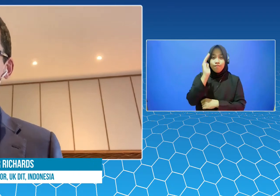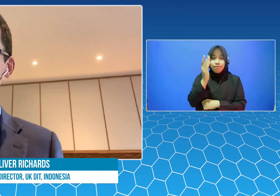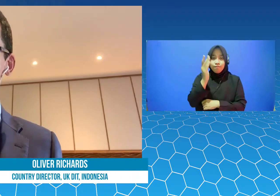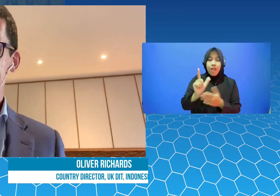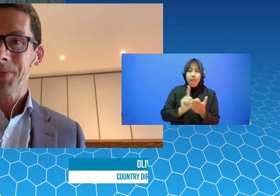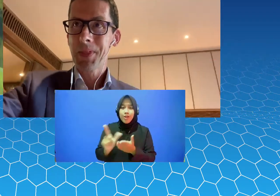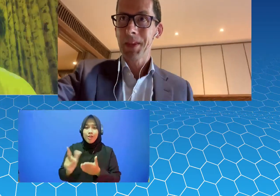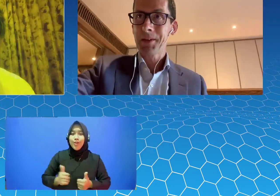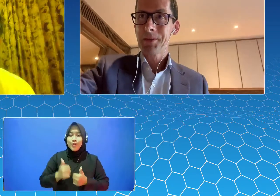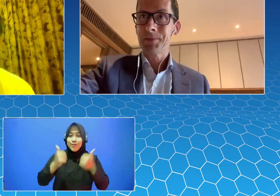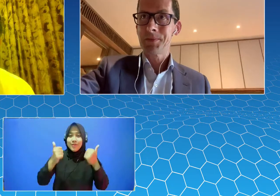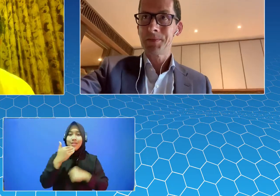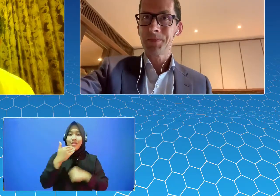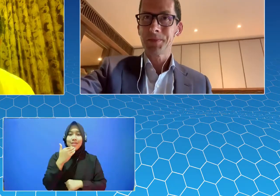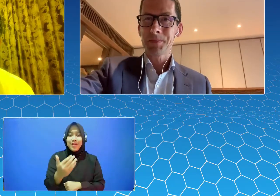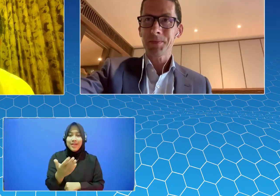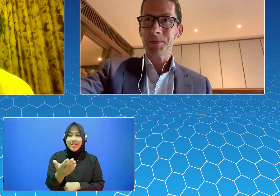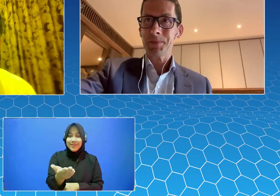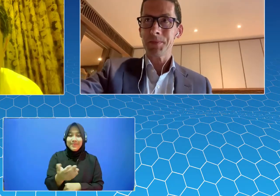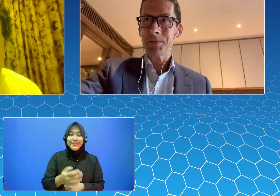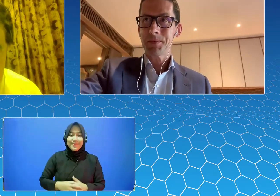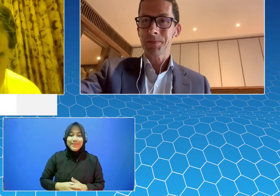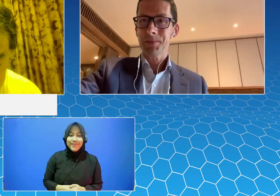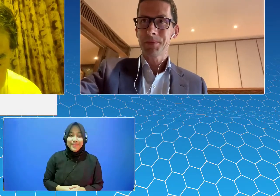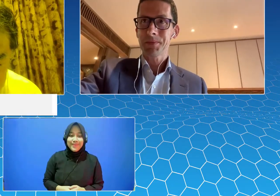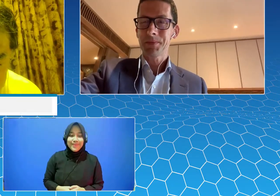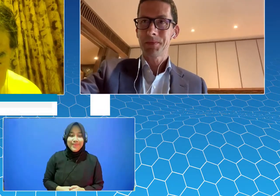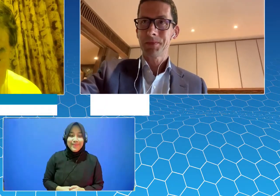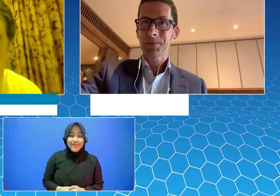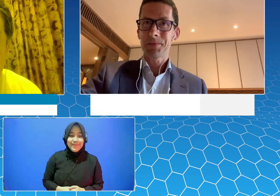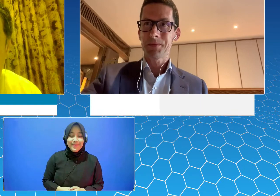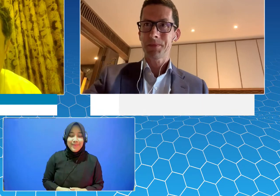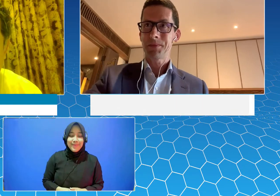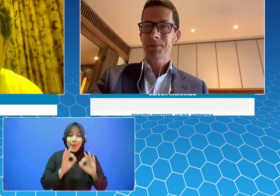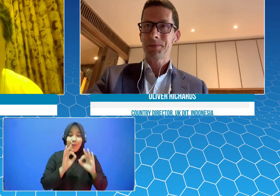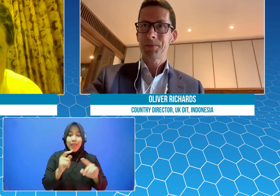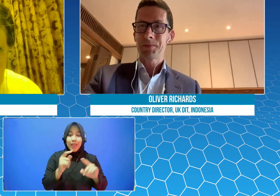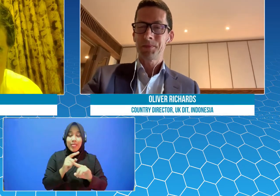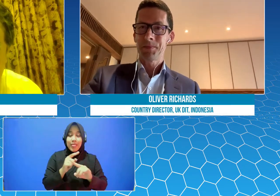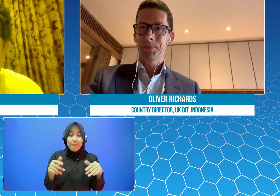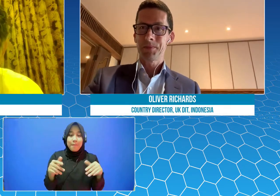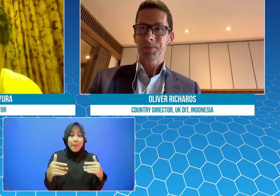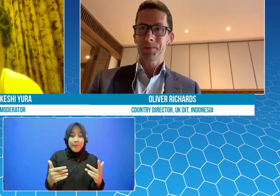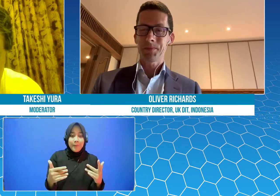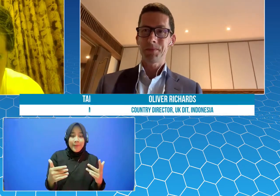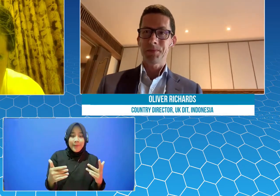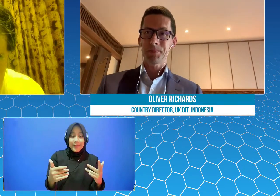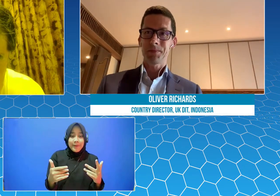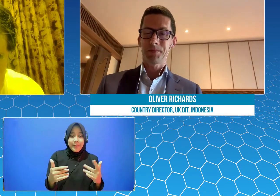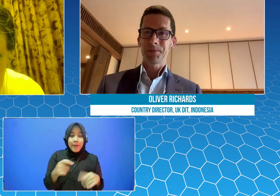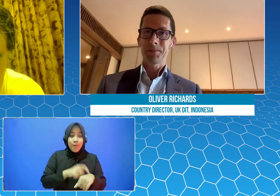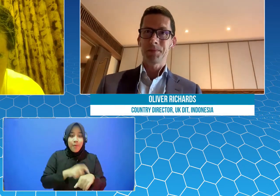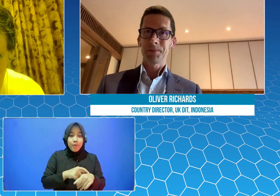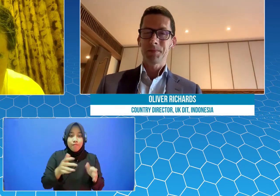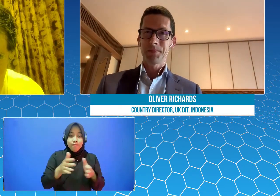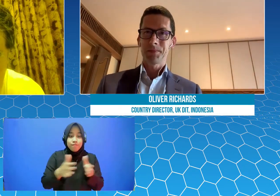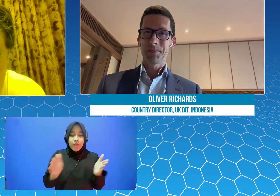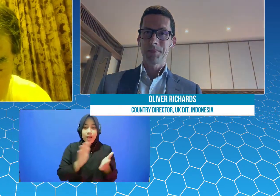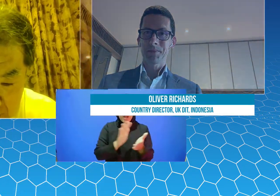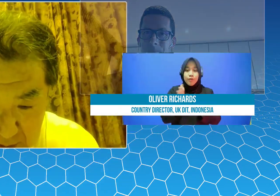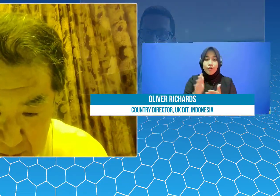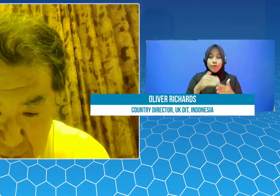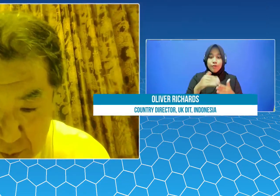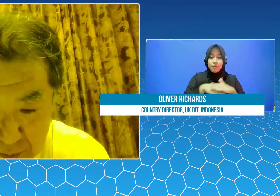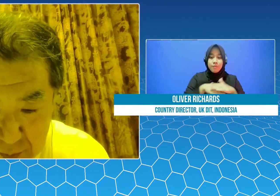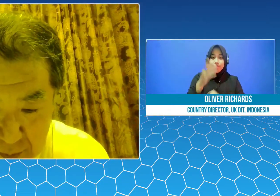you. Okay, so without any further ado, I'd like to go to the first presentation, which is from